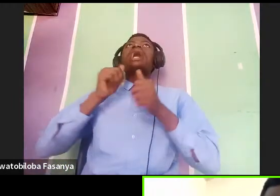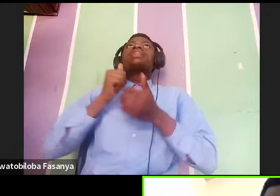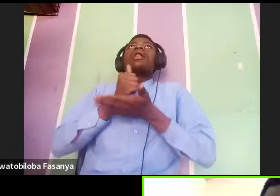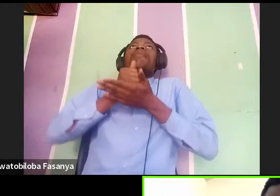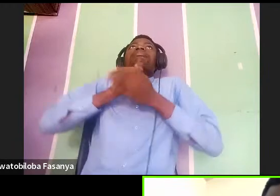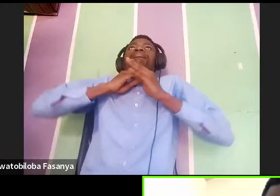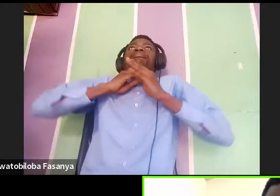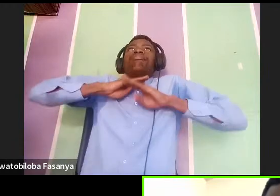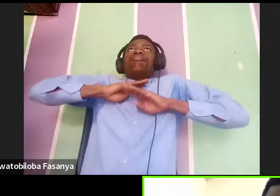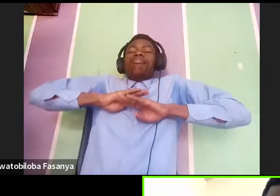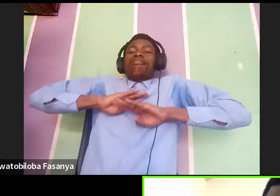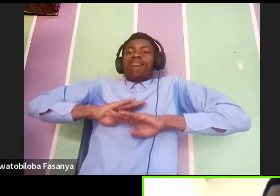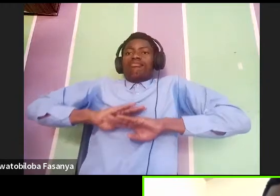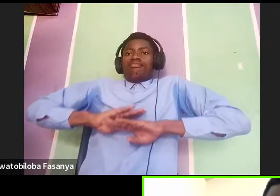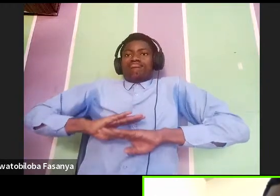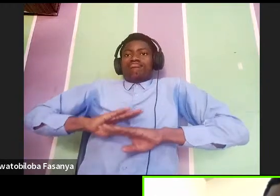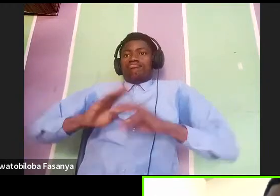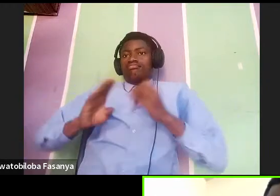to